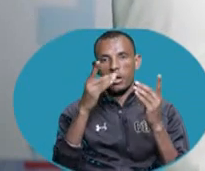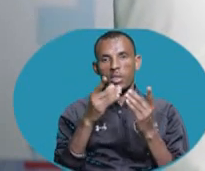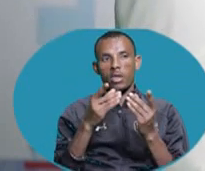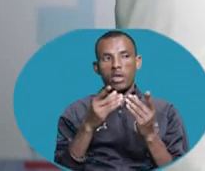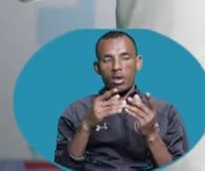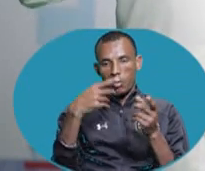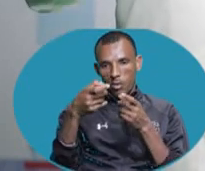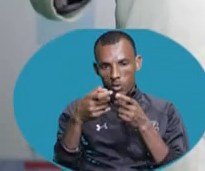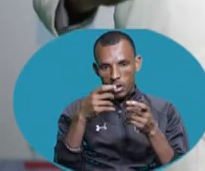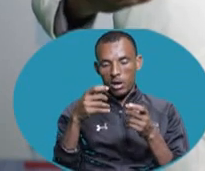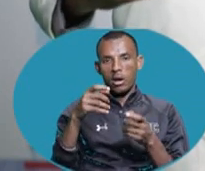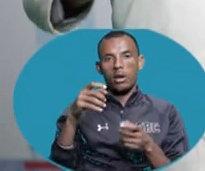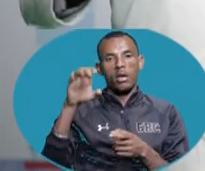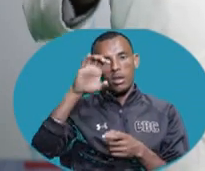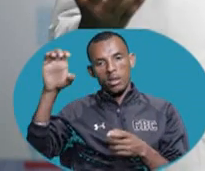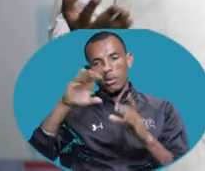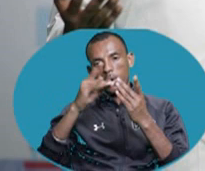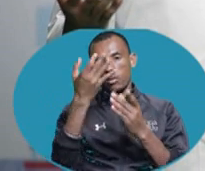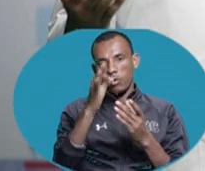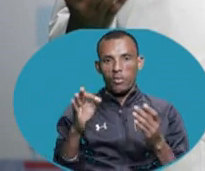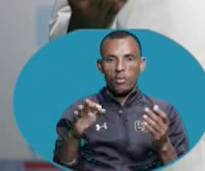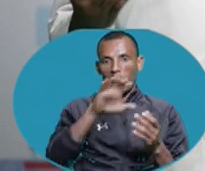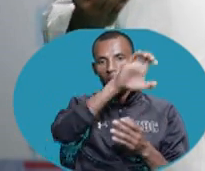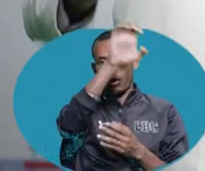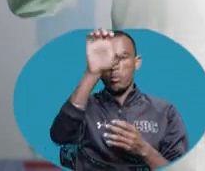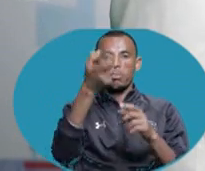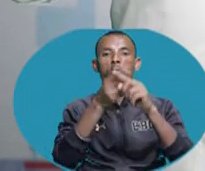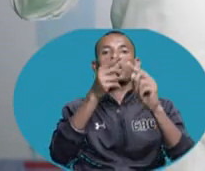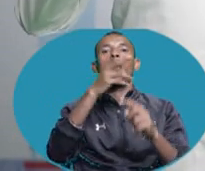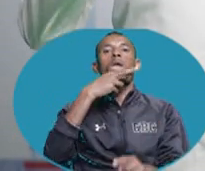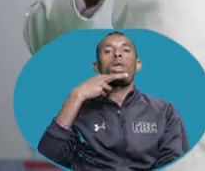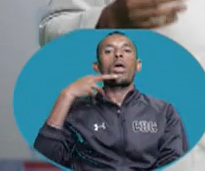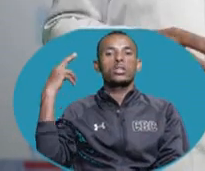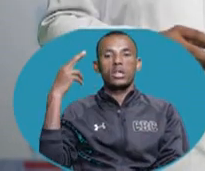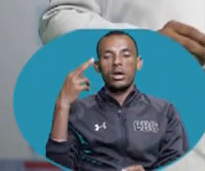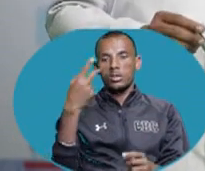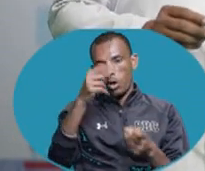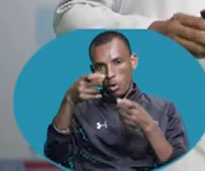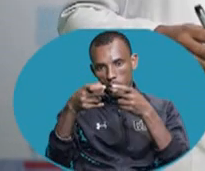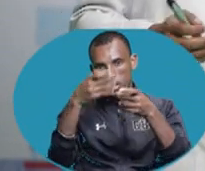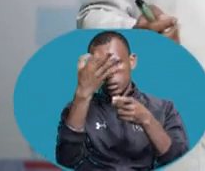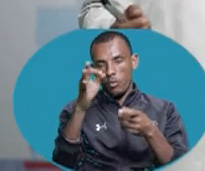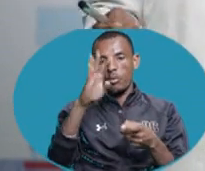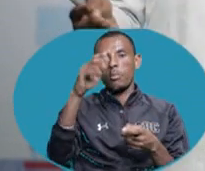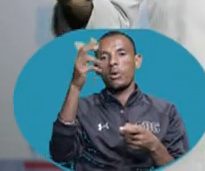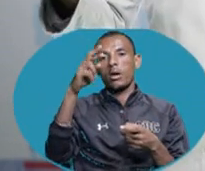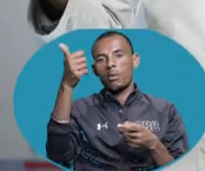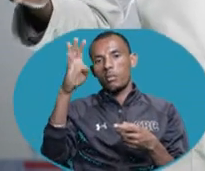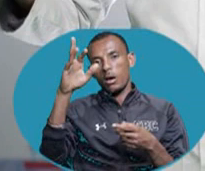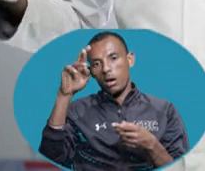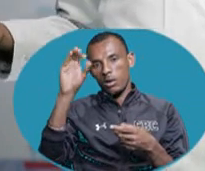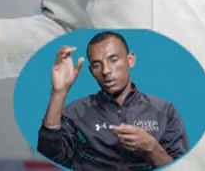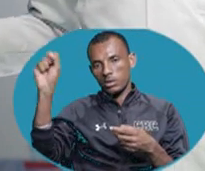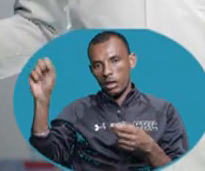eastern part of Europe, especially Russia. The operation of Barbarossa was failed by the action